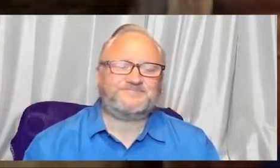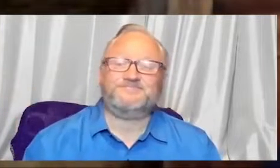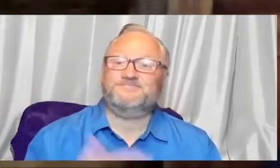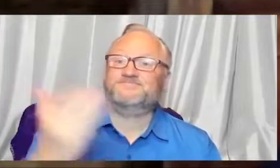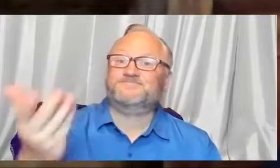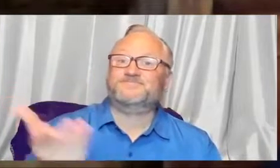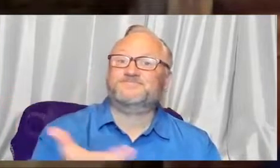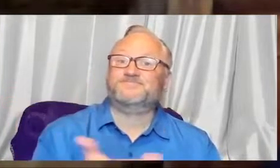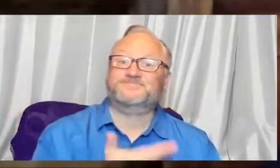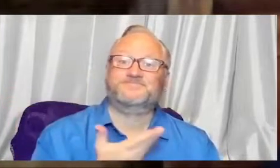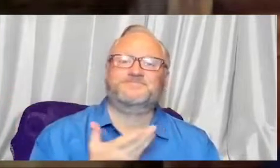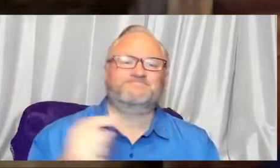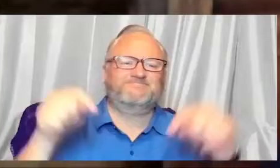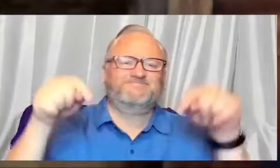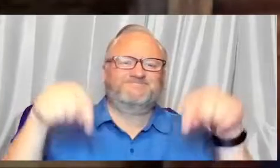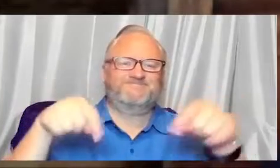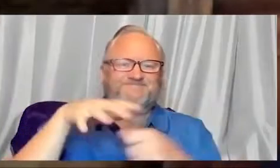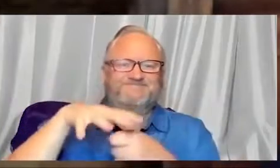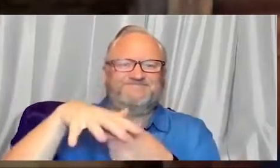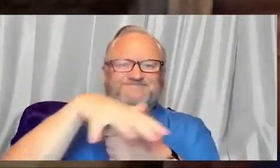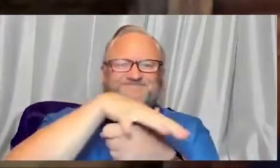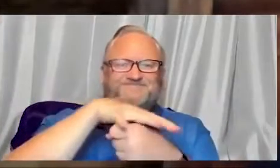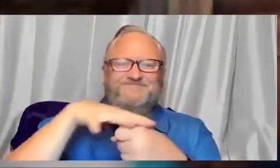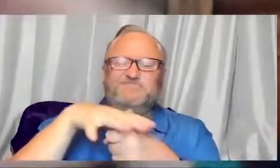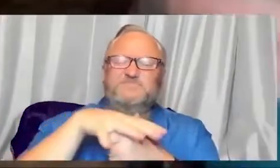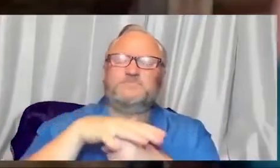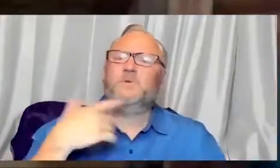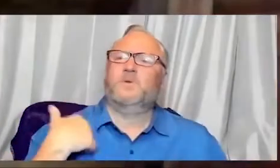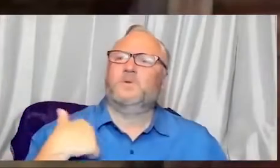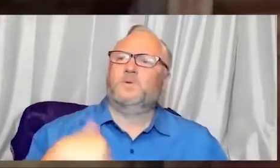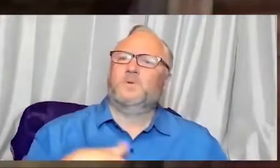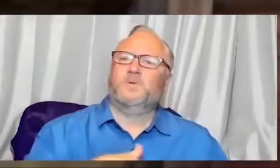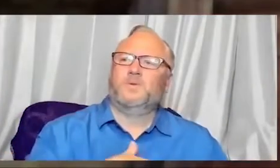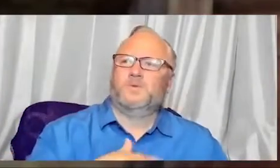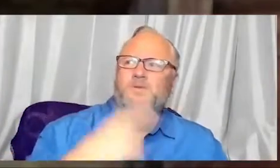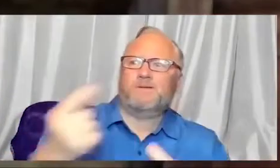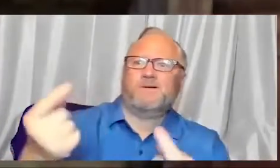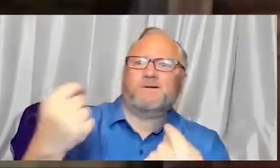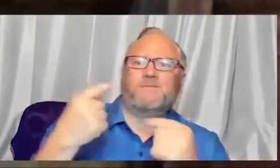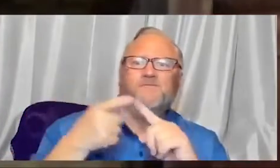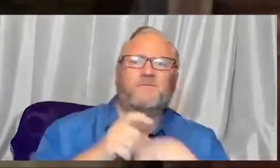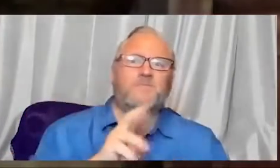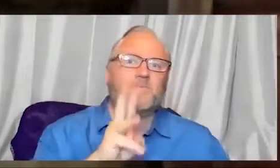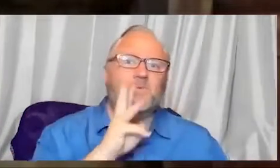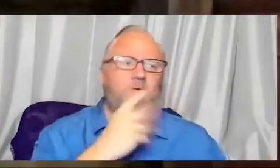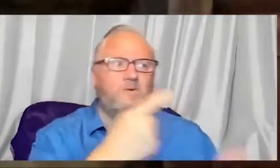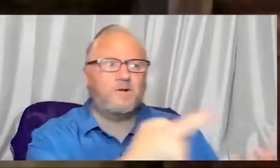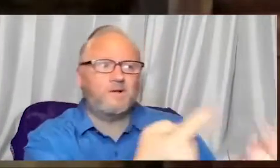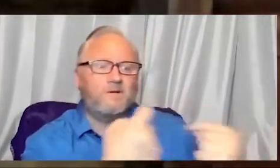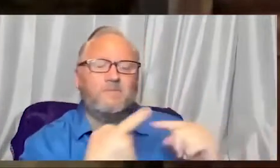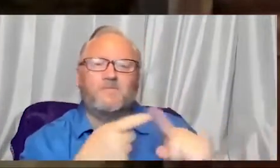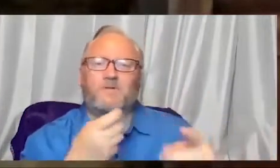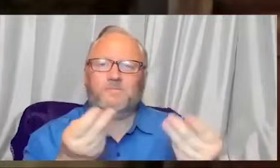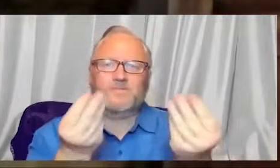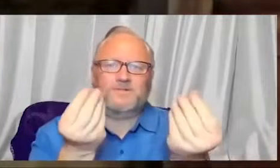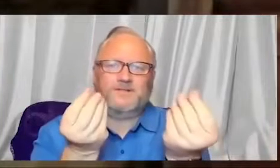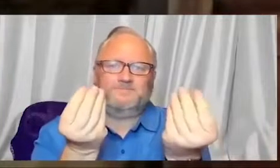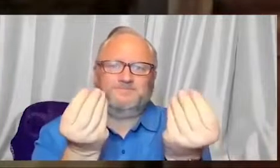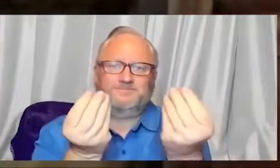Welcome to this place. We come from the water, we come from the